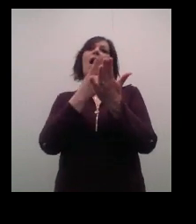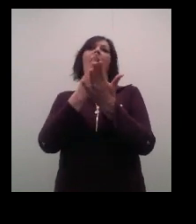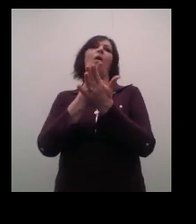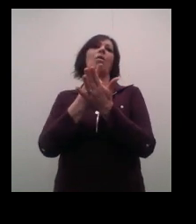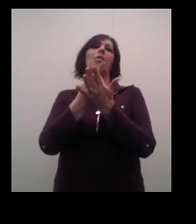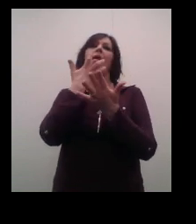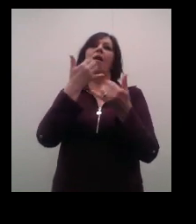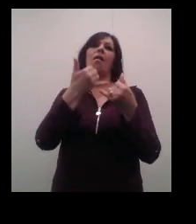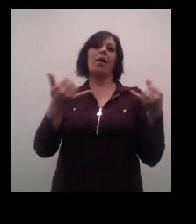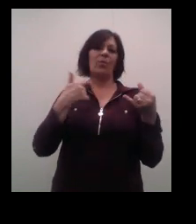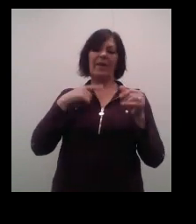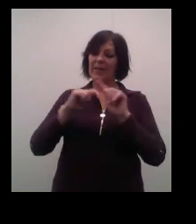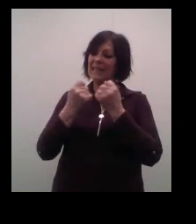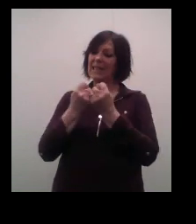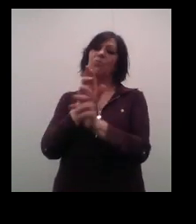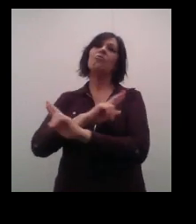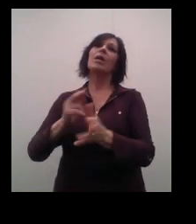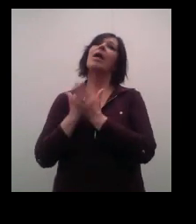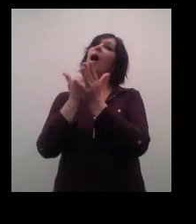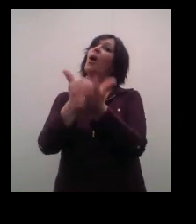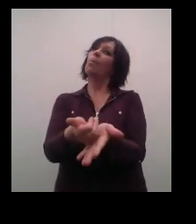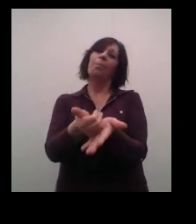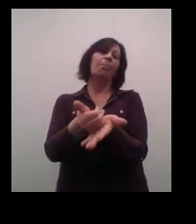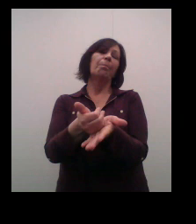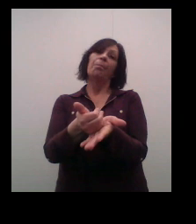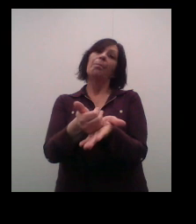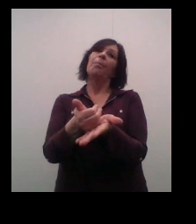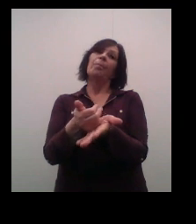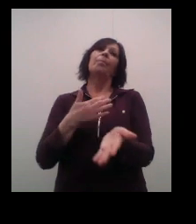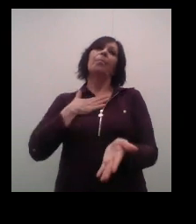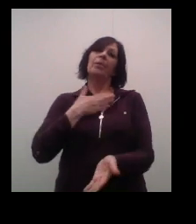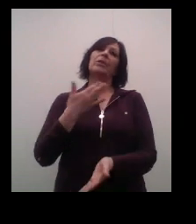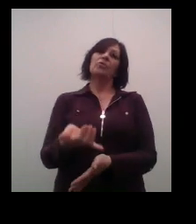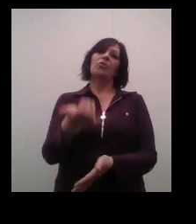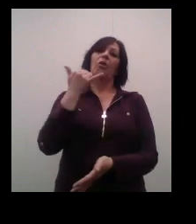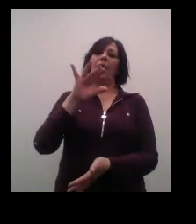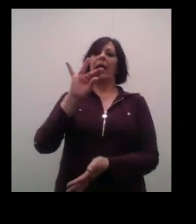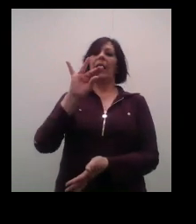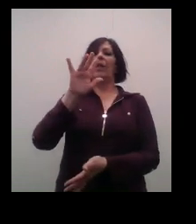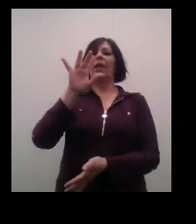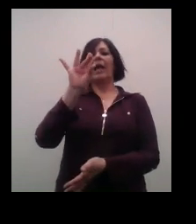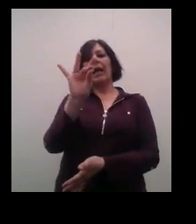that. And we have a team that's ready to help you. That's why I ask you to call